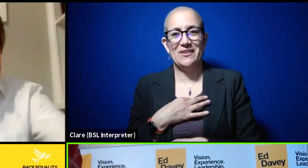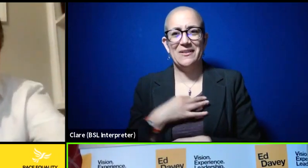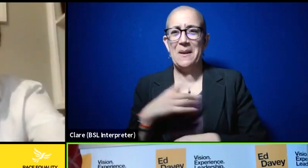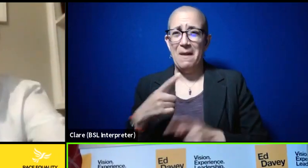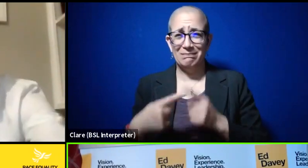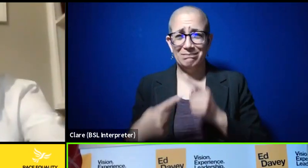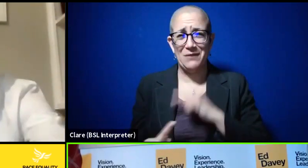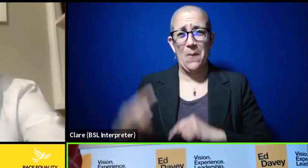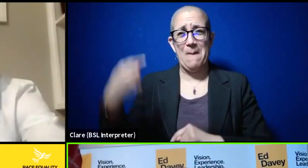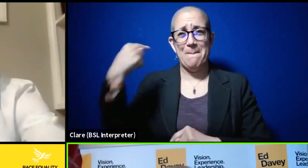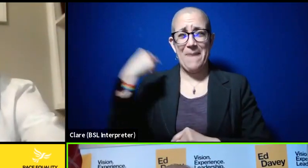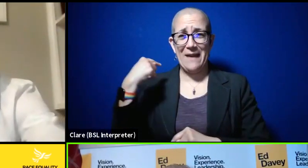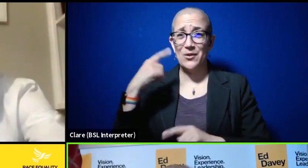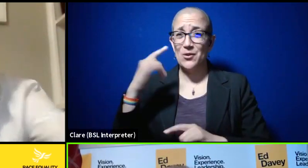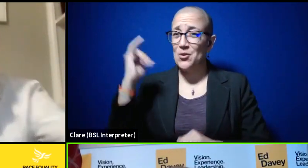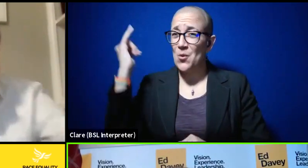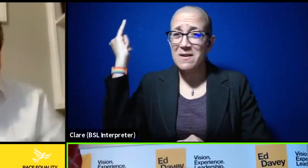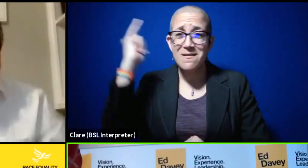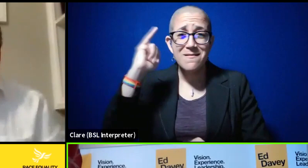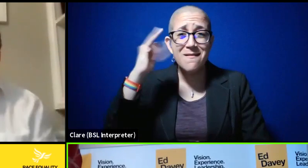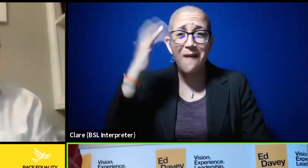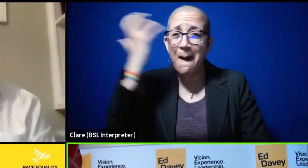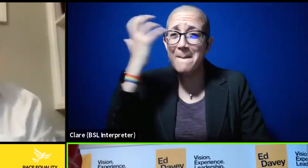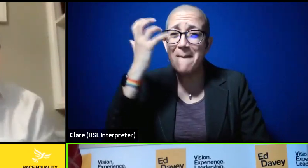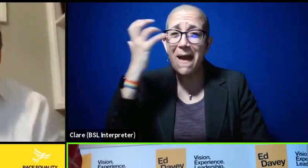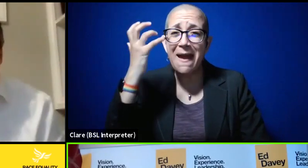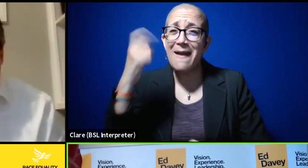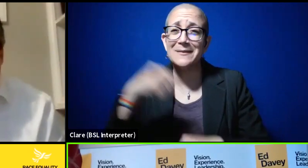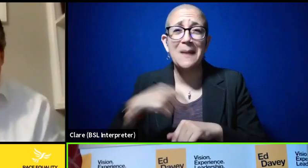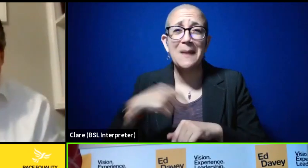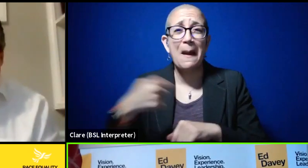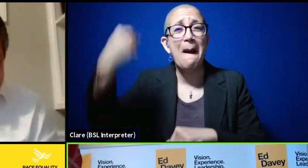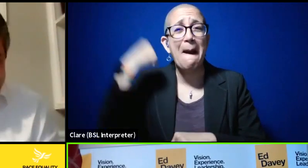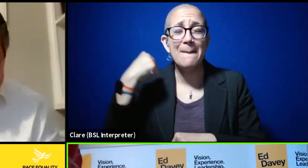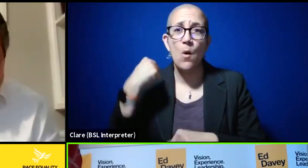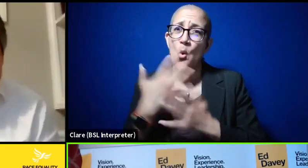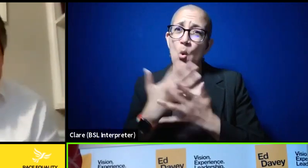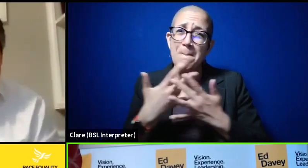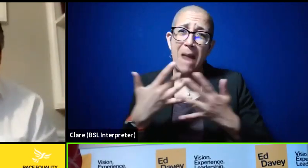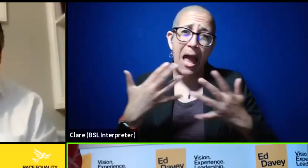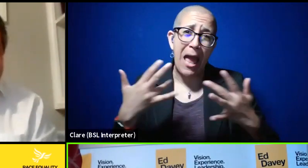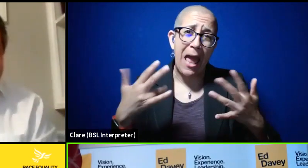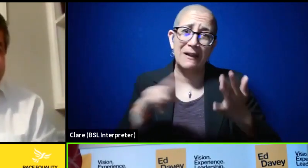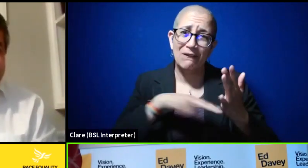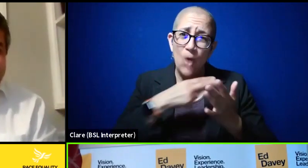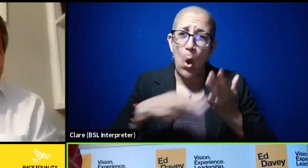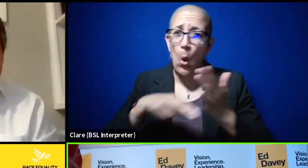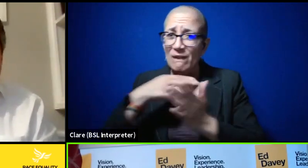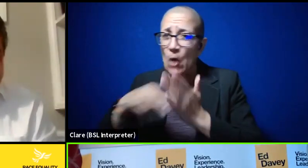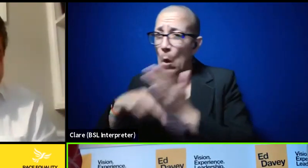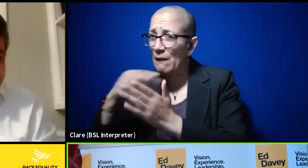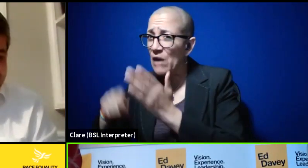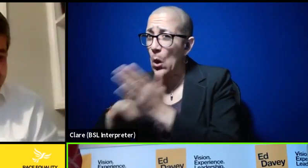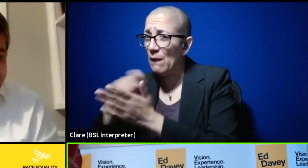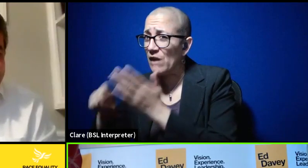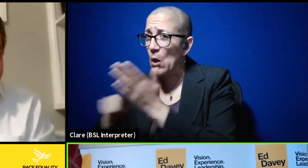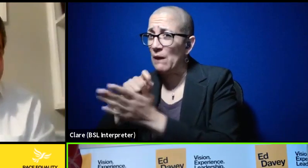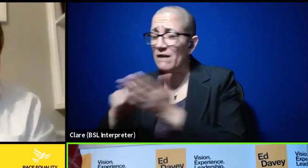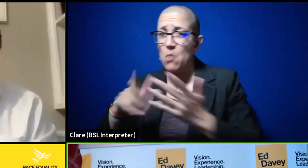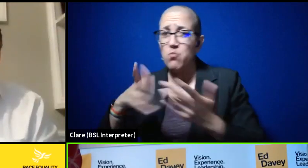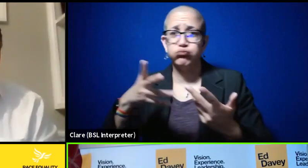to a nightmare period where there were many votes, and I'm not sure if one was particularly